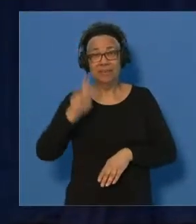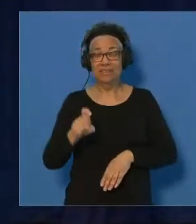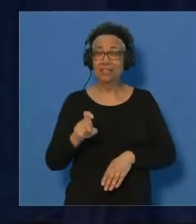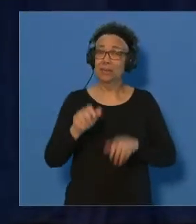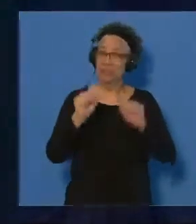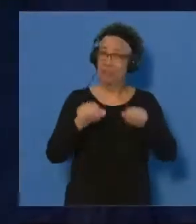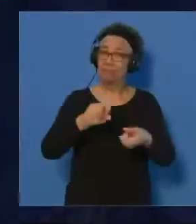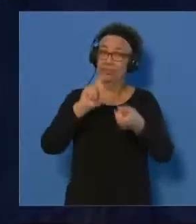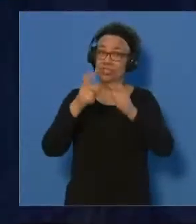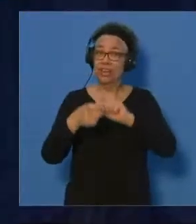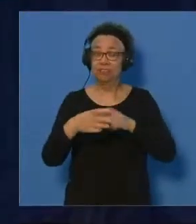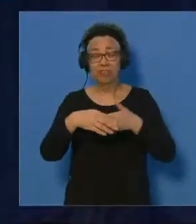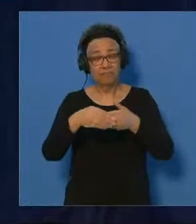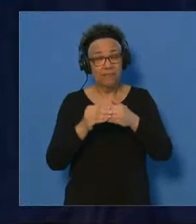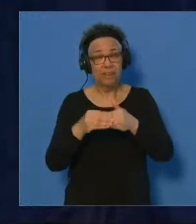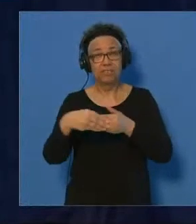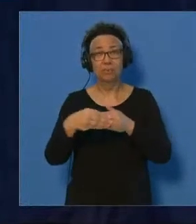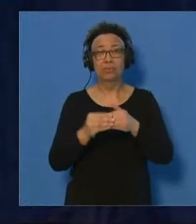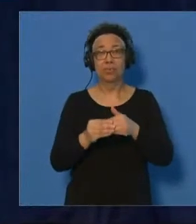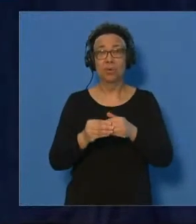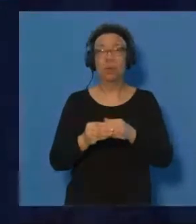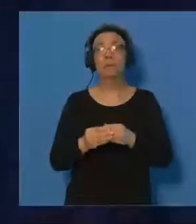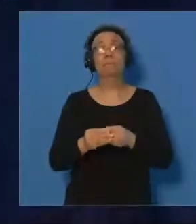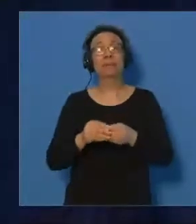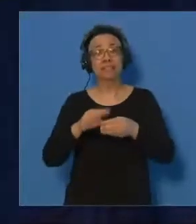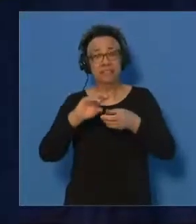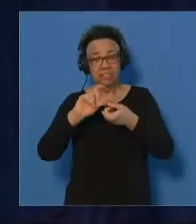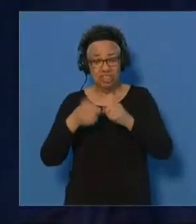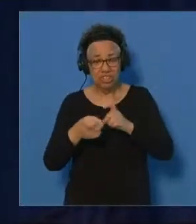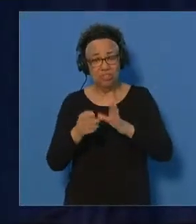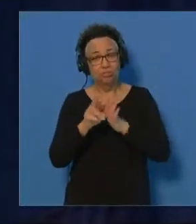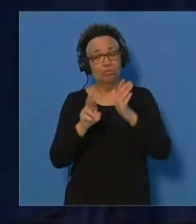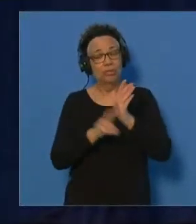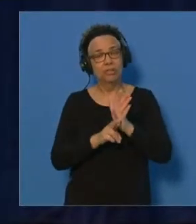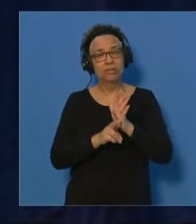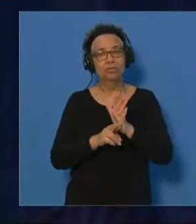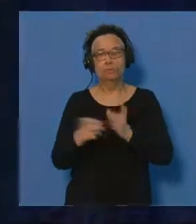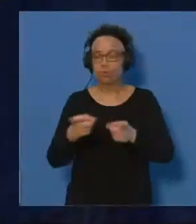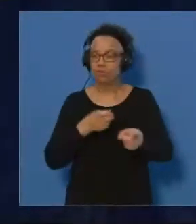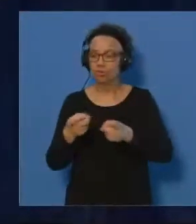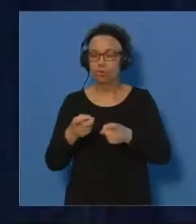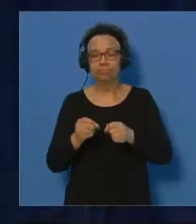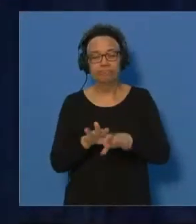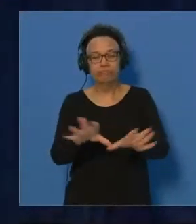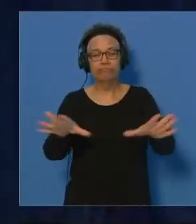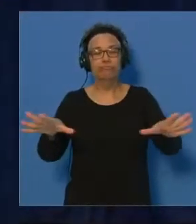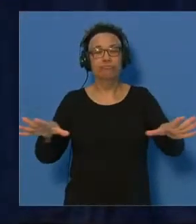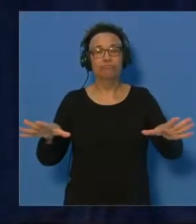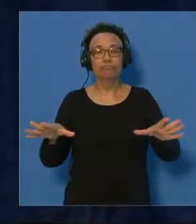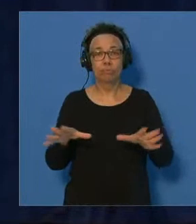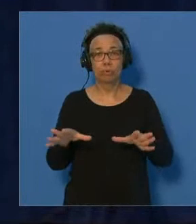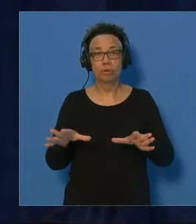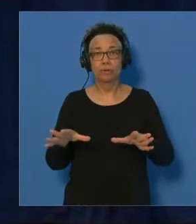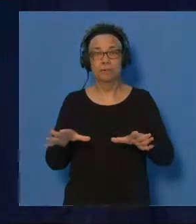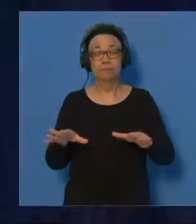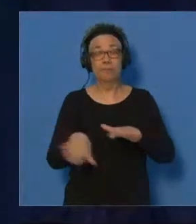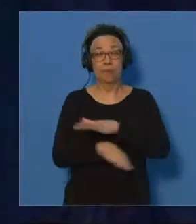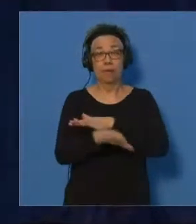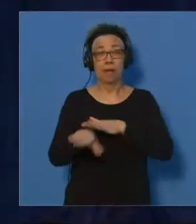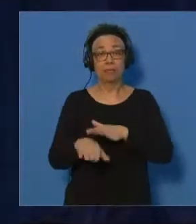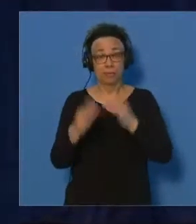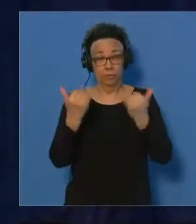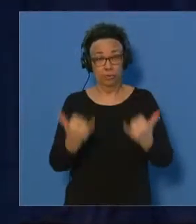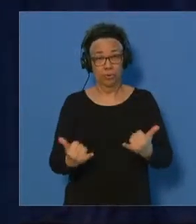to quickly enact restrictions that may be necessary to control the spread of this virus. Under our